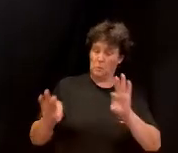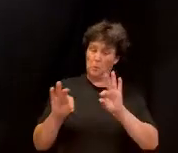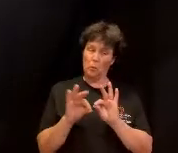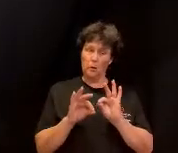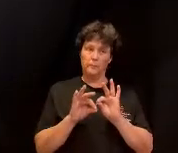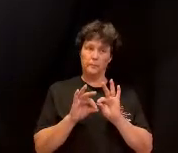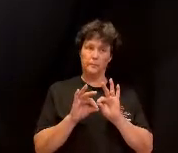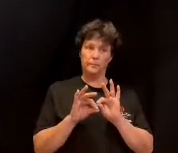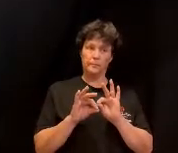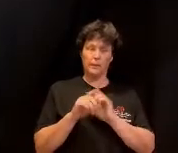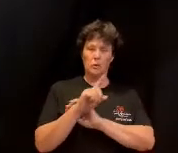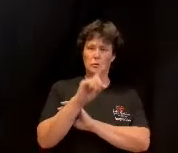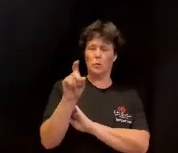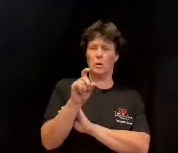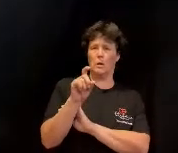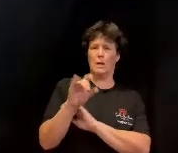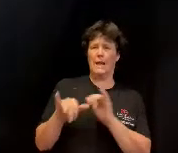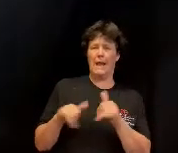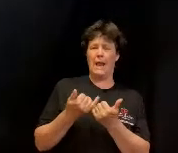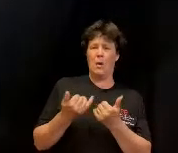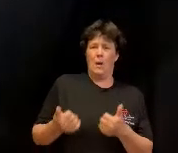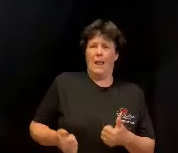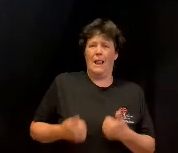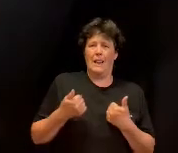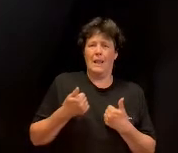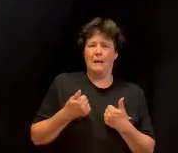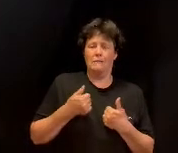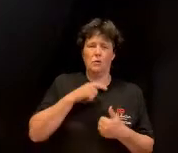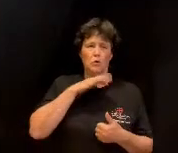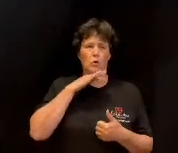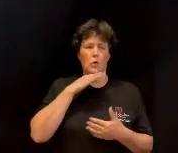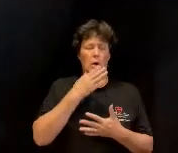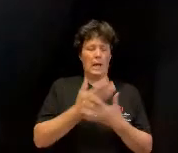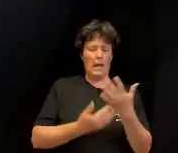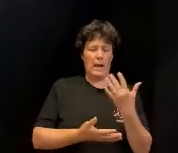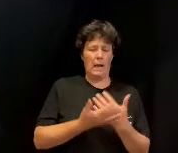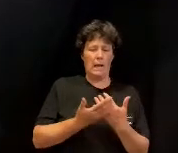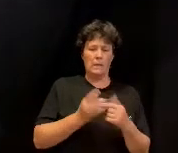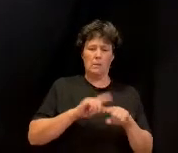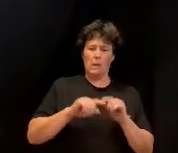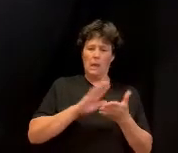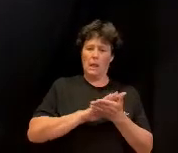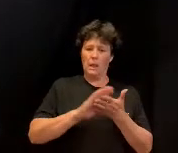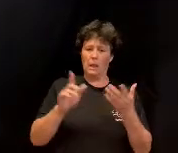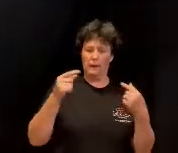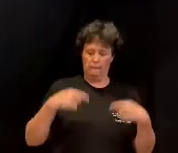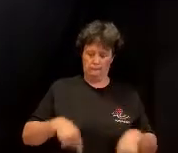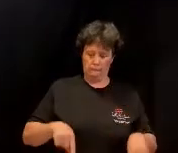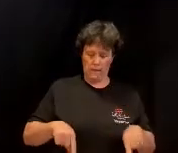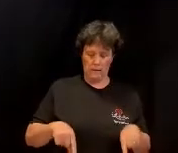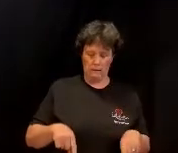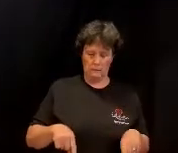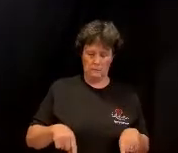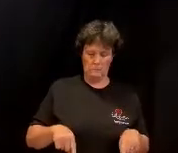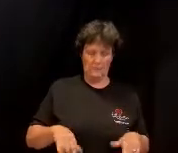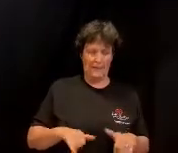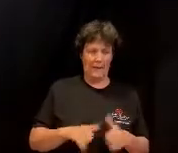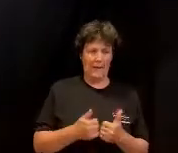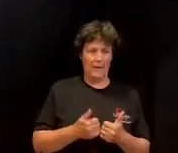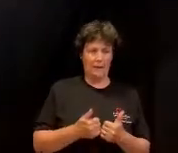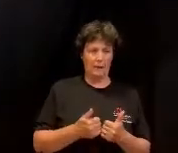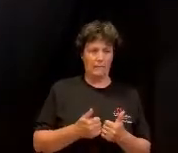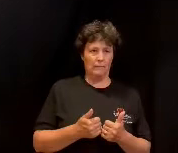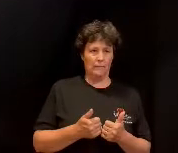The question is, how do I live with dirty hands but clean feet? How do I live in this world